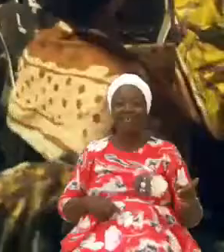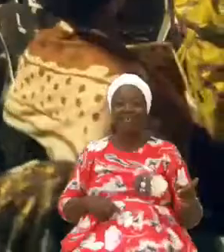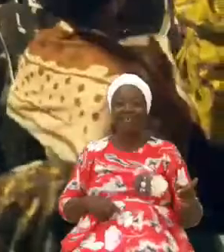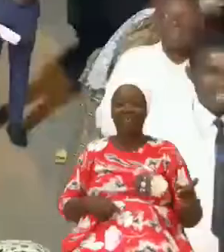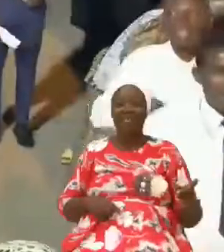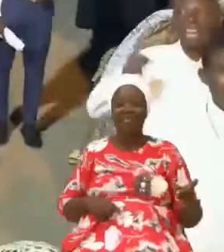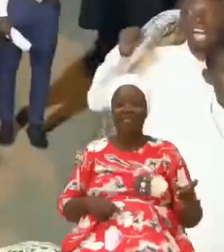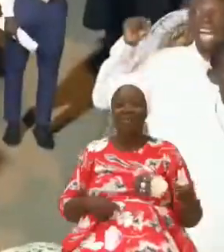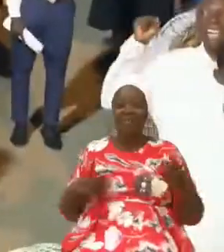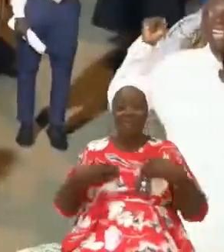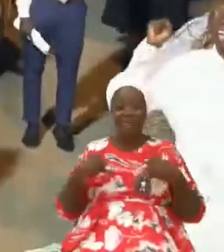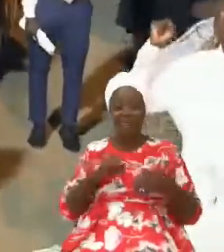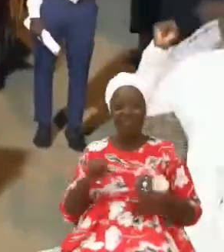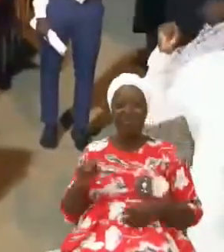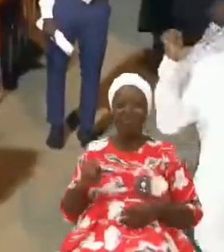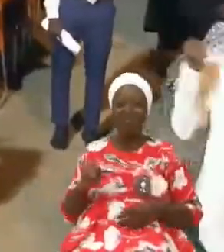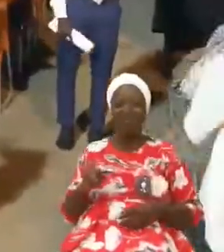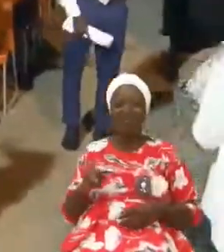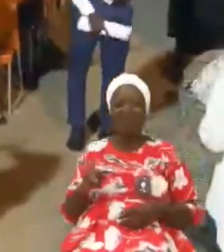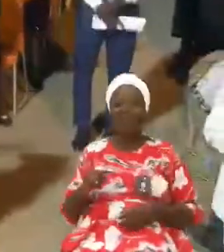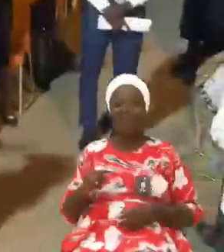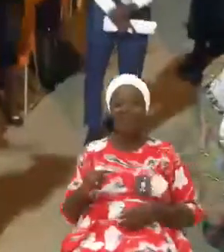the Lord.